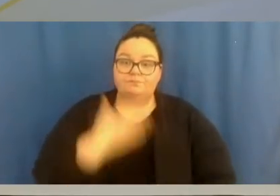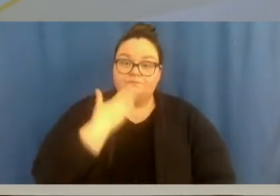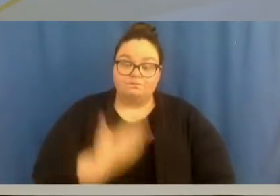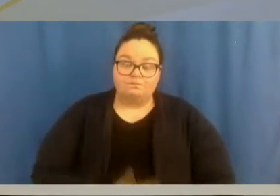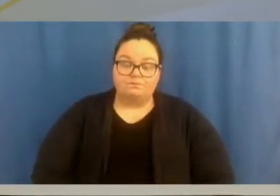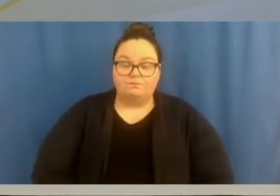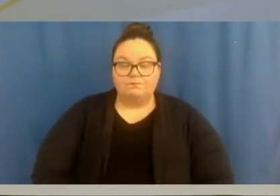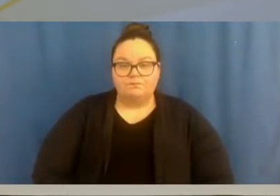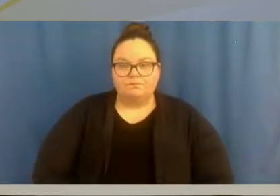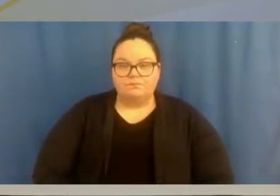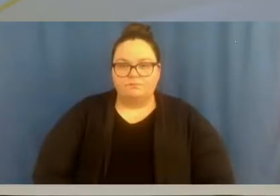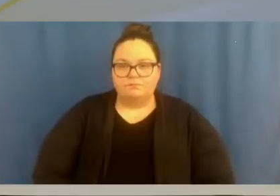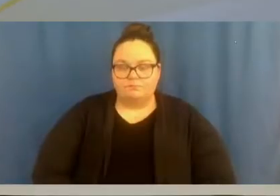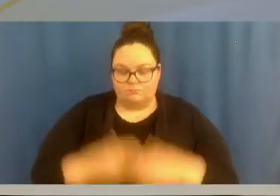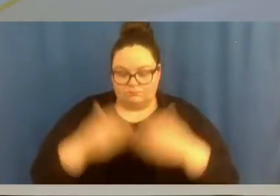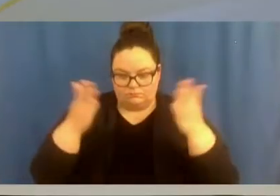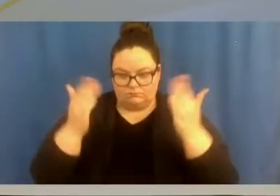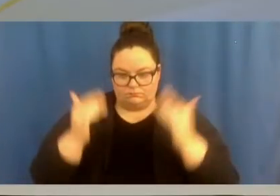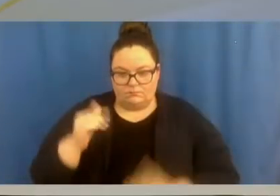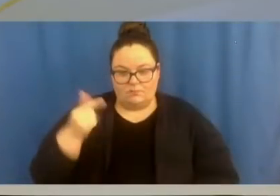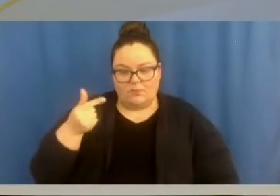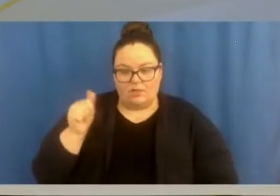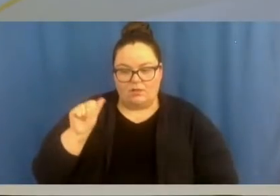Stu Neatby, The Guardian.